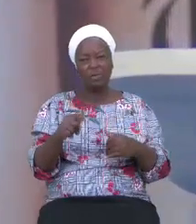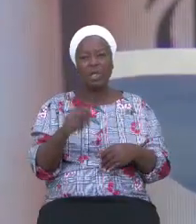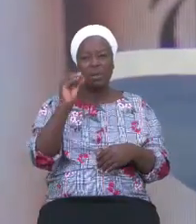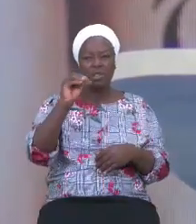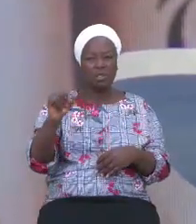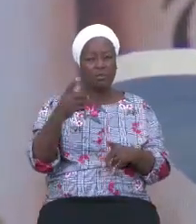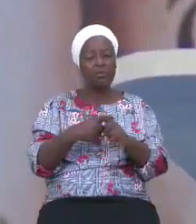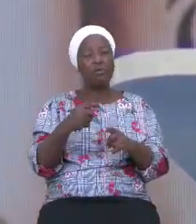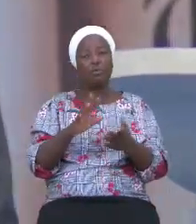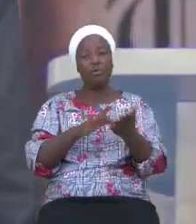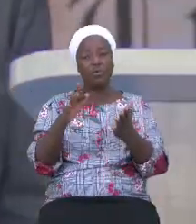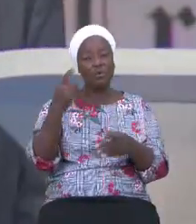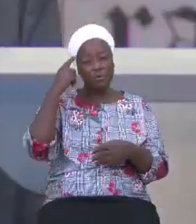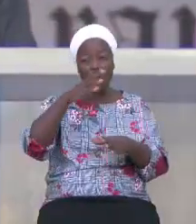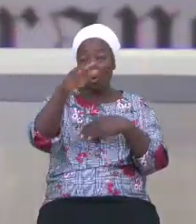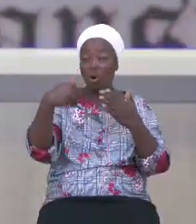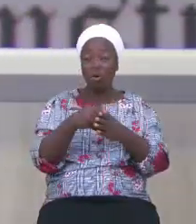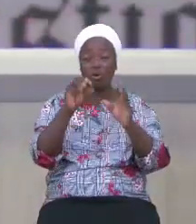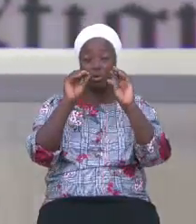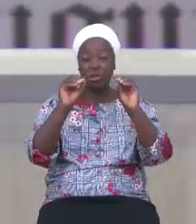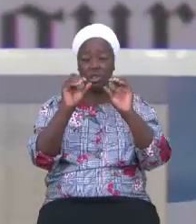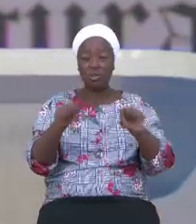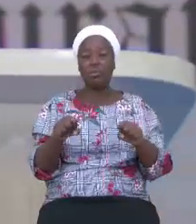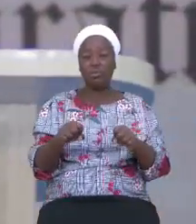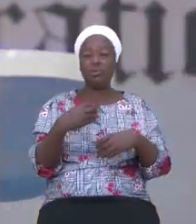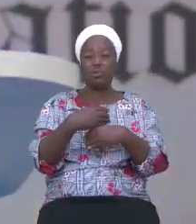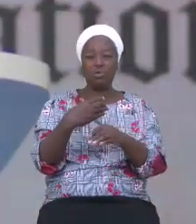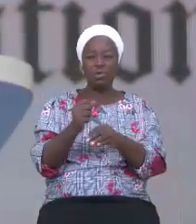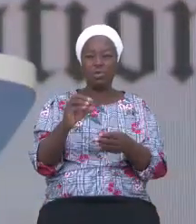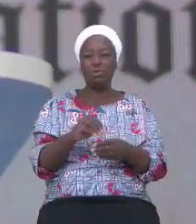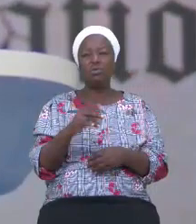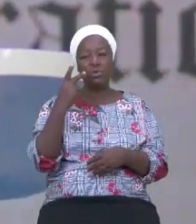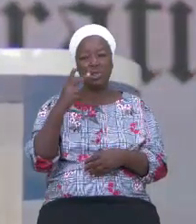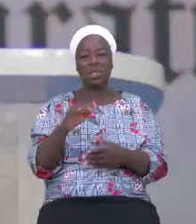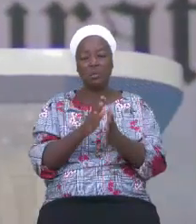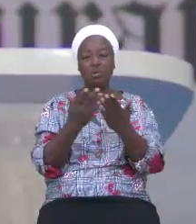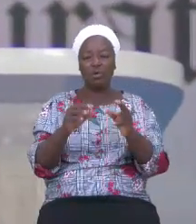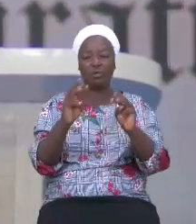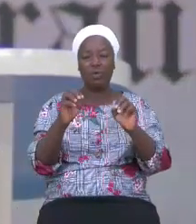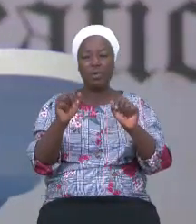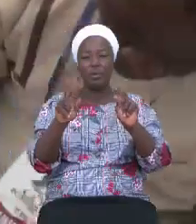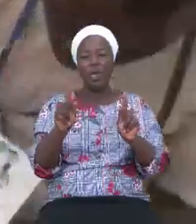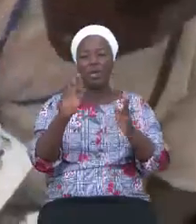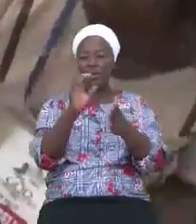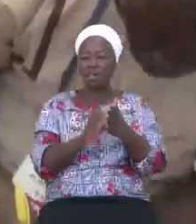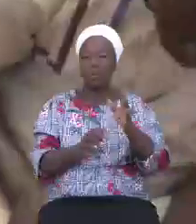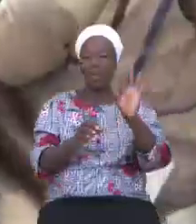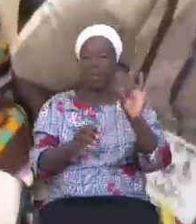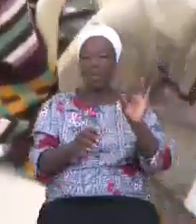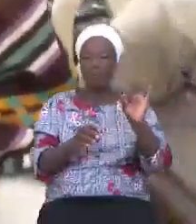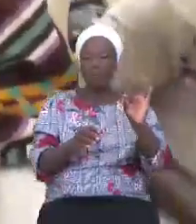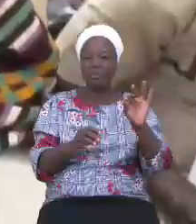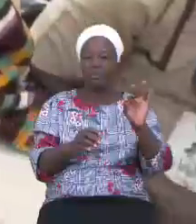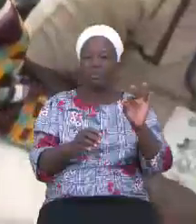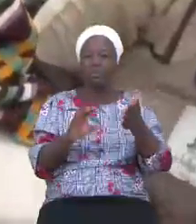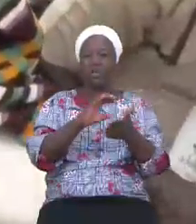for all teachable creatures. We're looking at Mark chapter 9, and we're reading